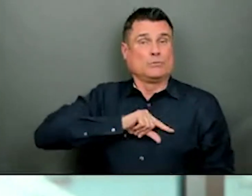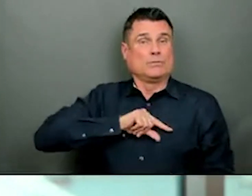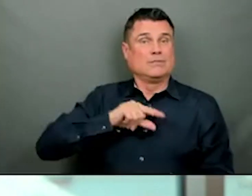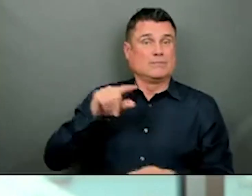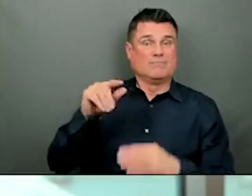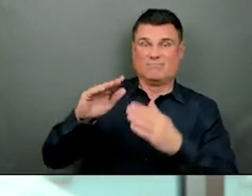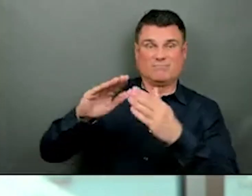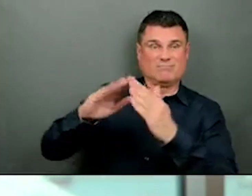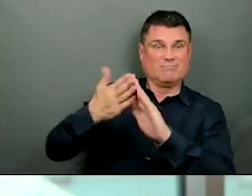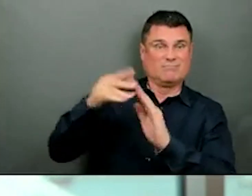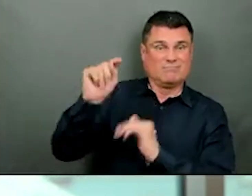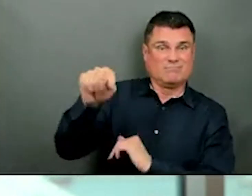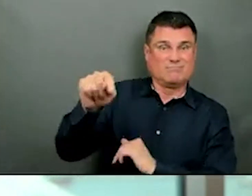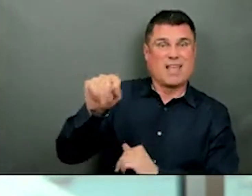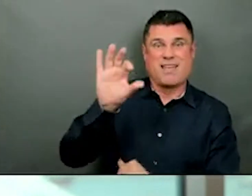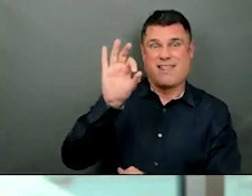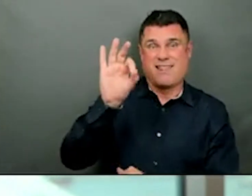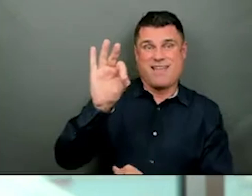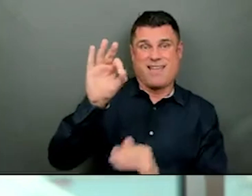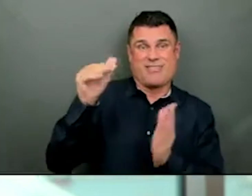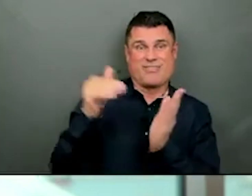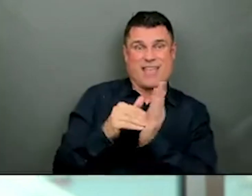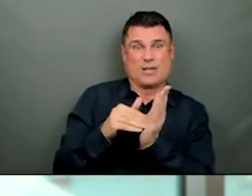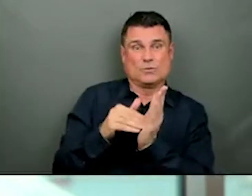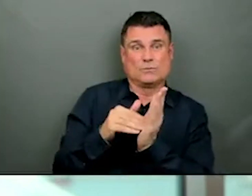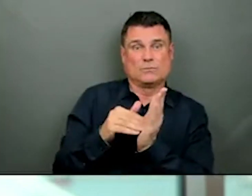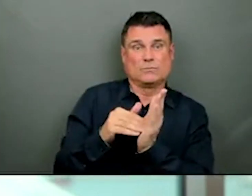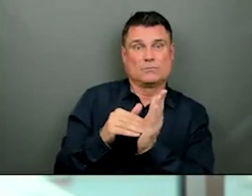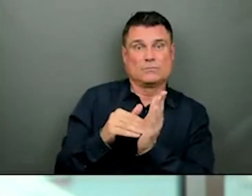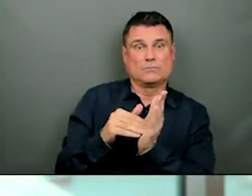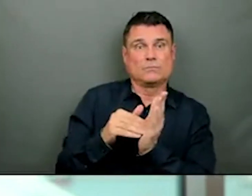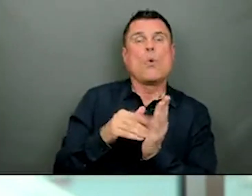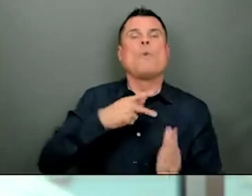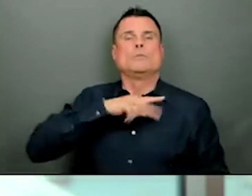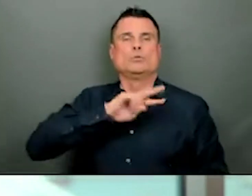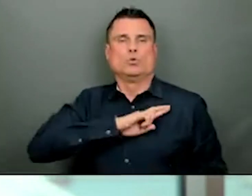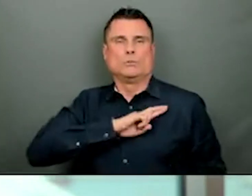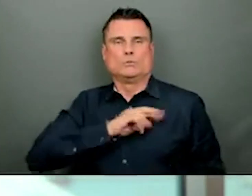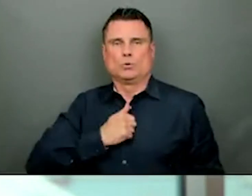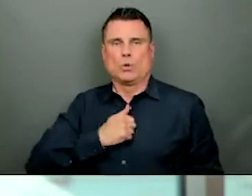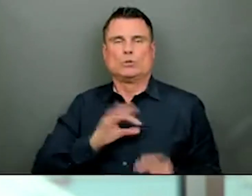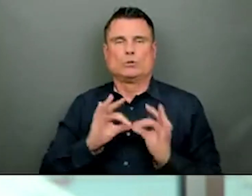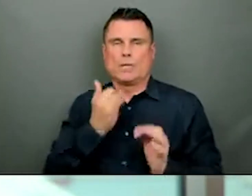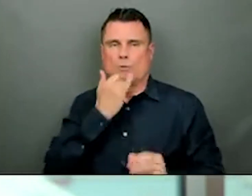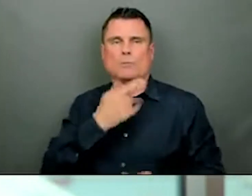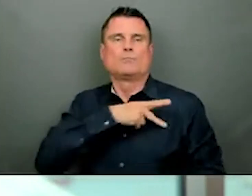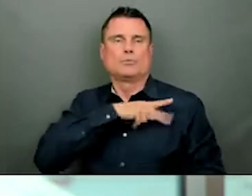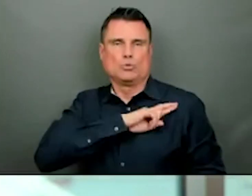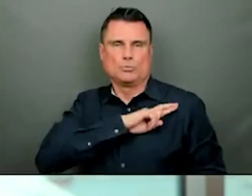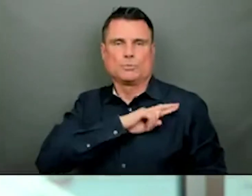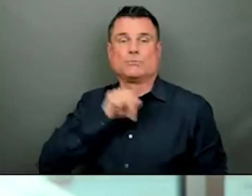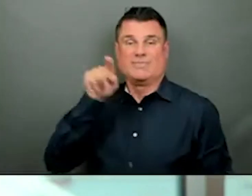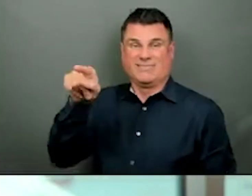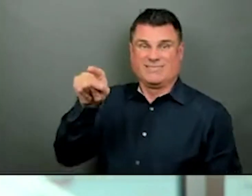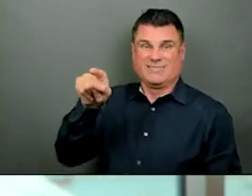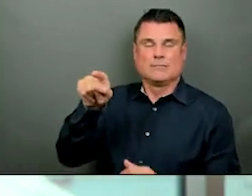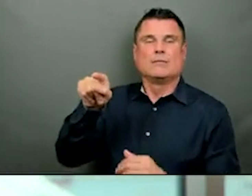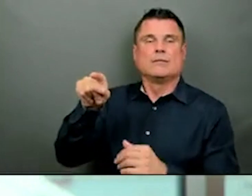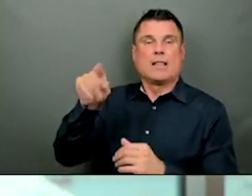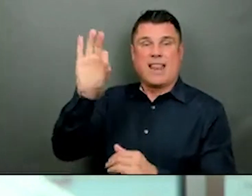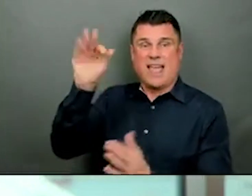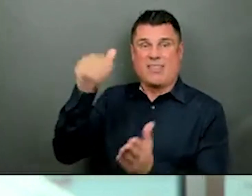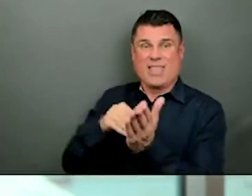the last number of days, the last 4 days leading into today, I believe 67 people tested positive